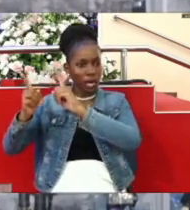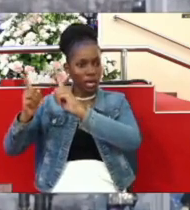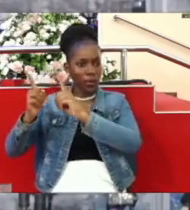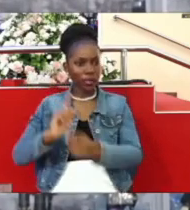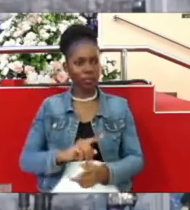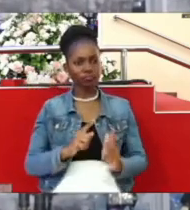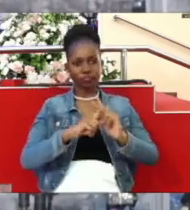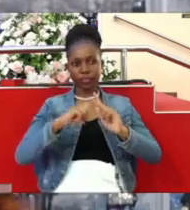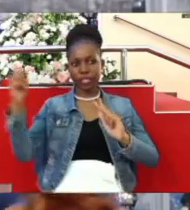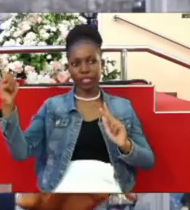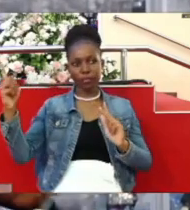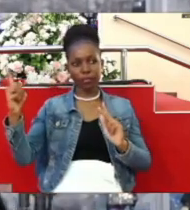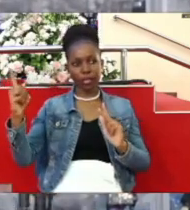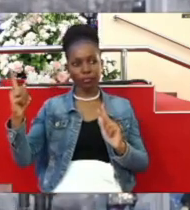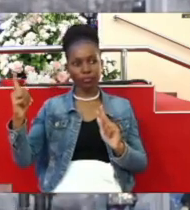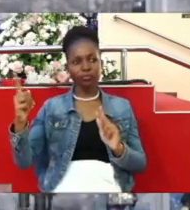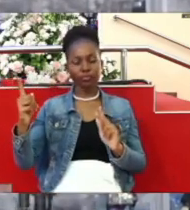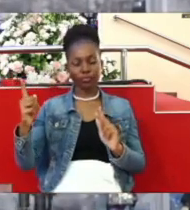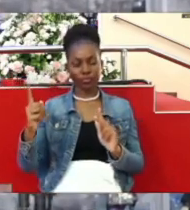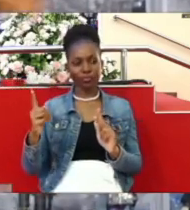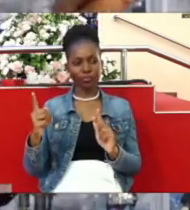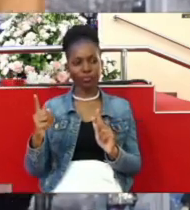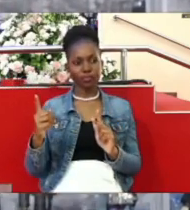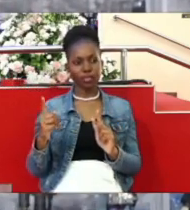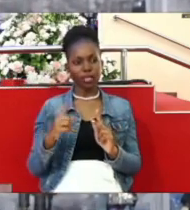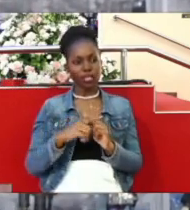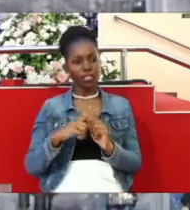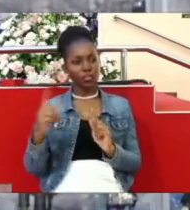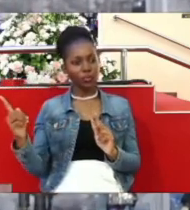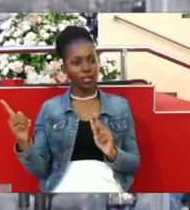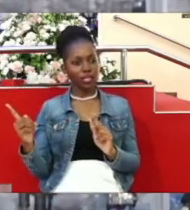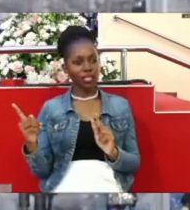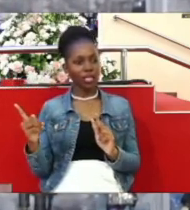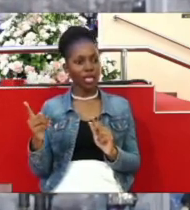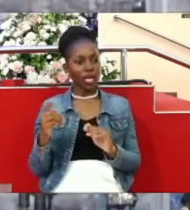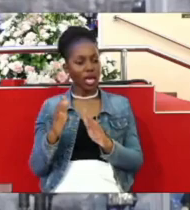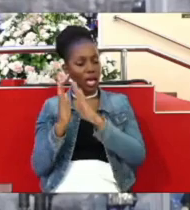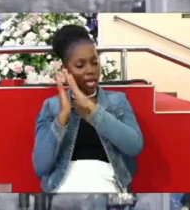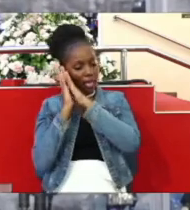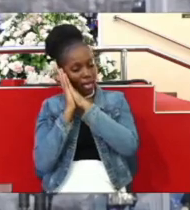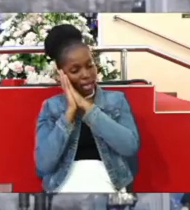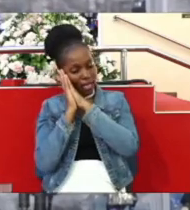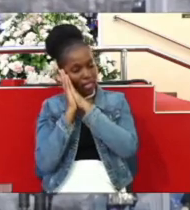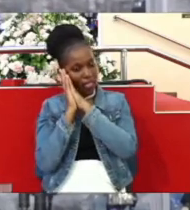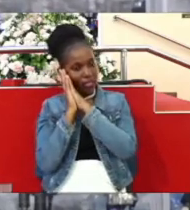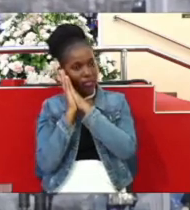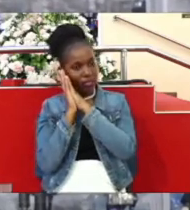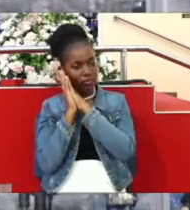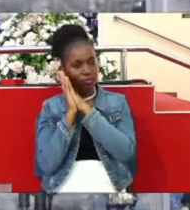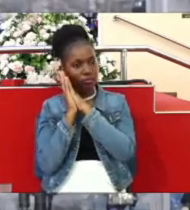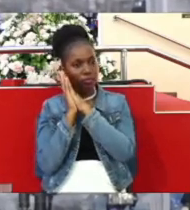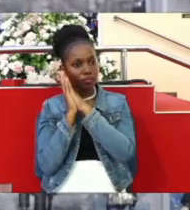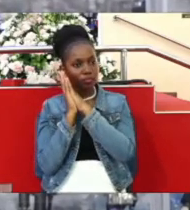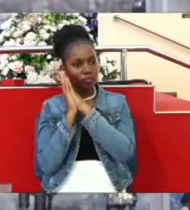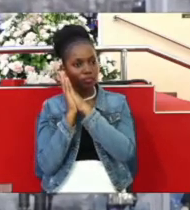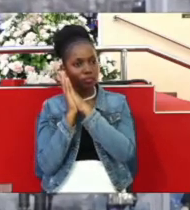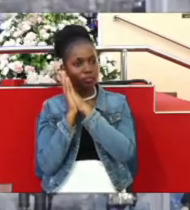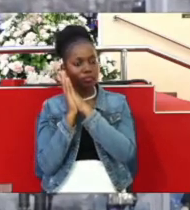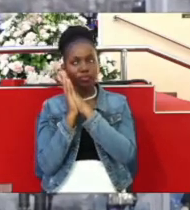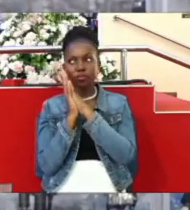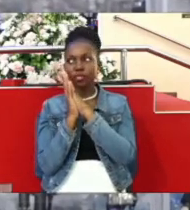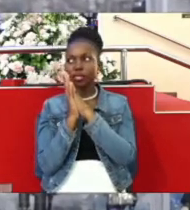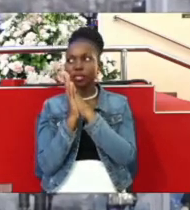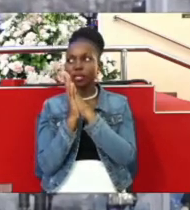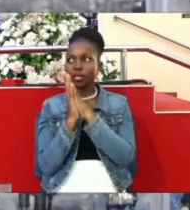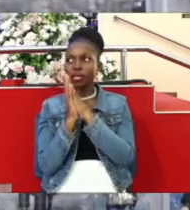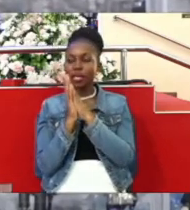akatoroke. She ran away and went and laid somewhere. Akatoroka akaenda akalala mahali fulani. And this is the place